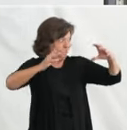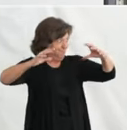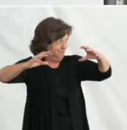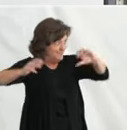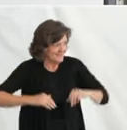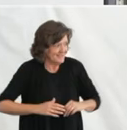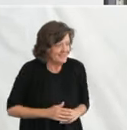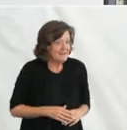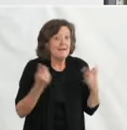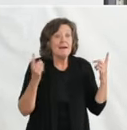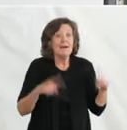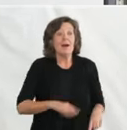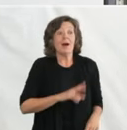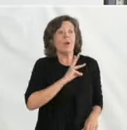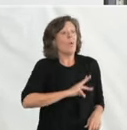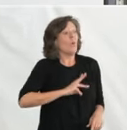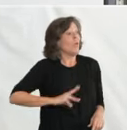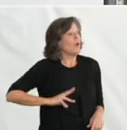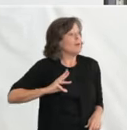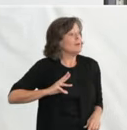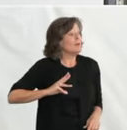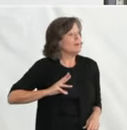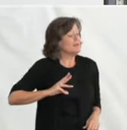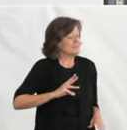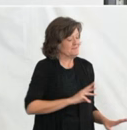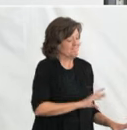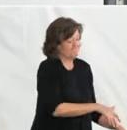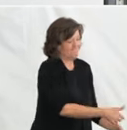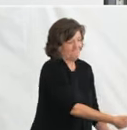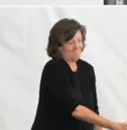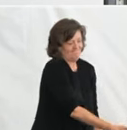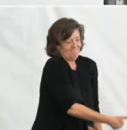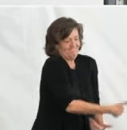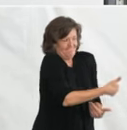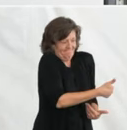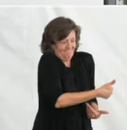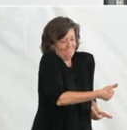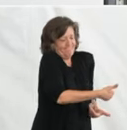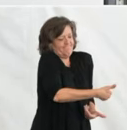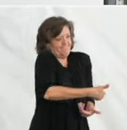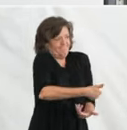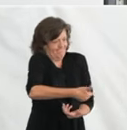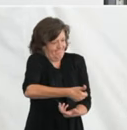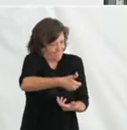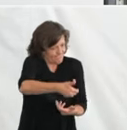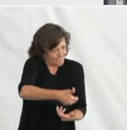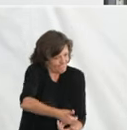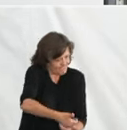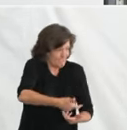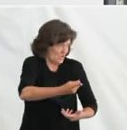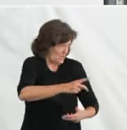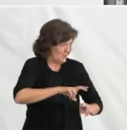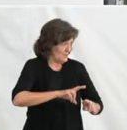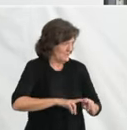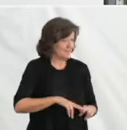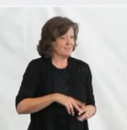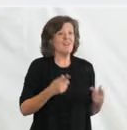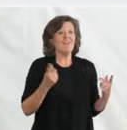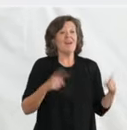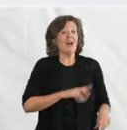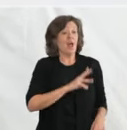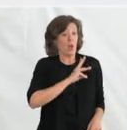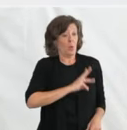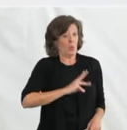then Wonder Woman carried Alicia Snitch and put her in her desk. And then Wonder Woman walked to the back